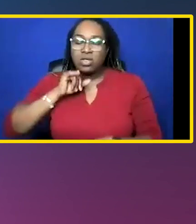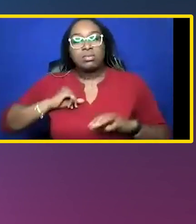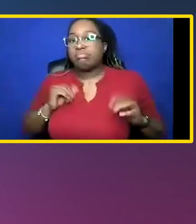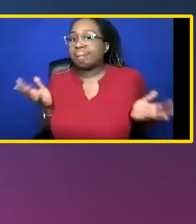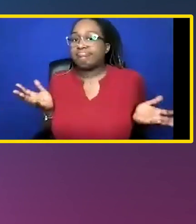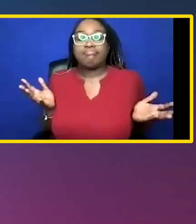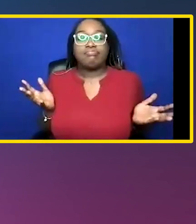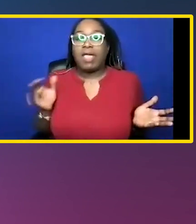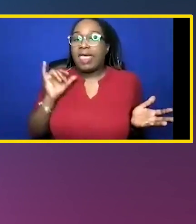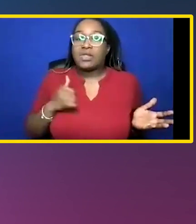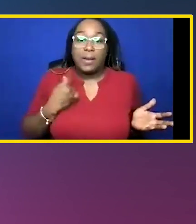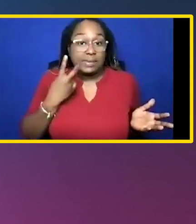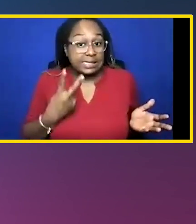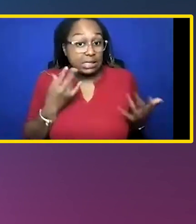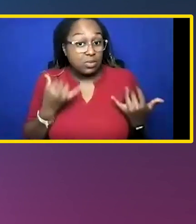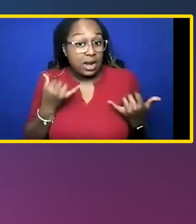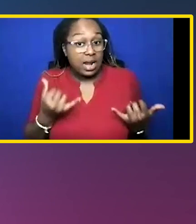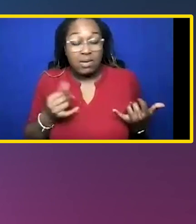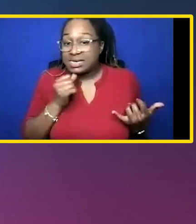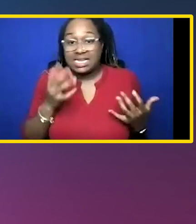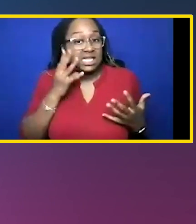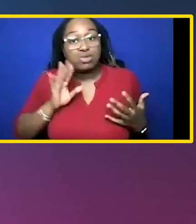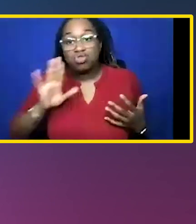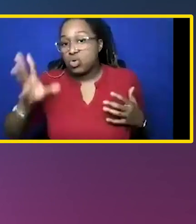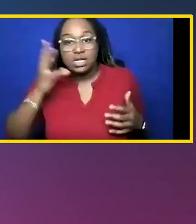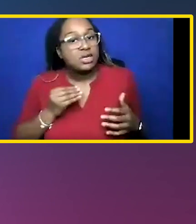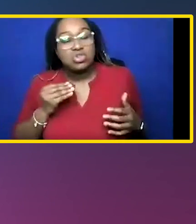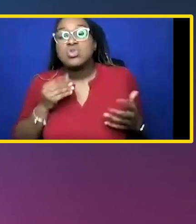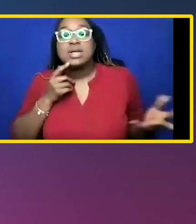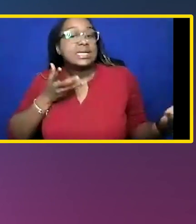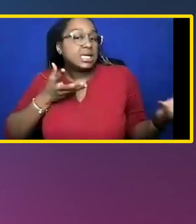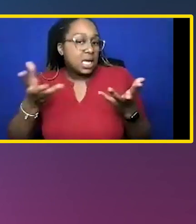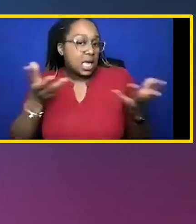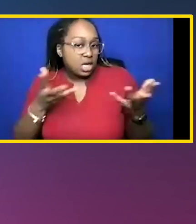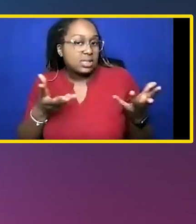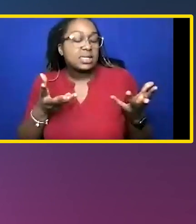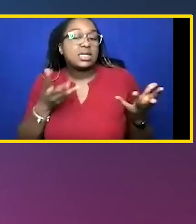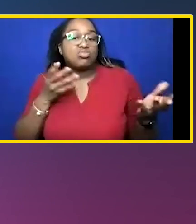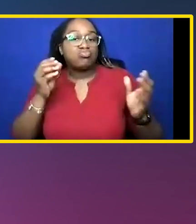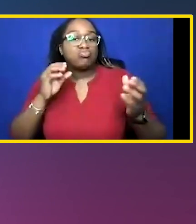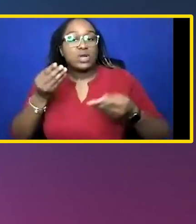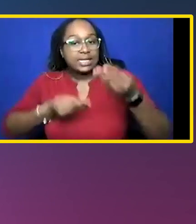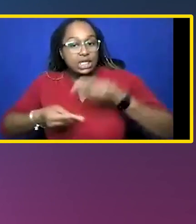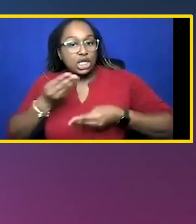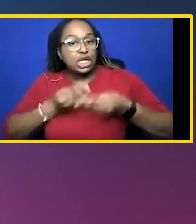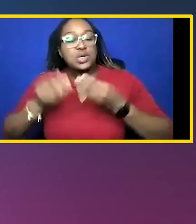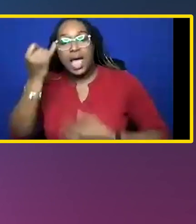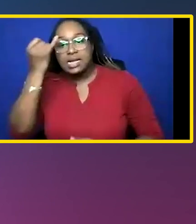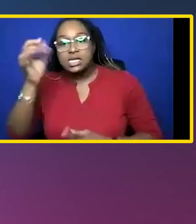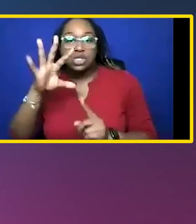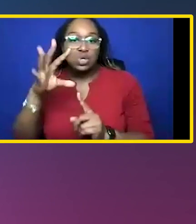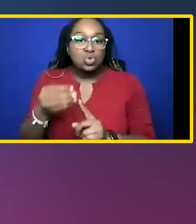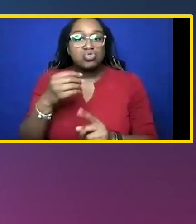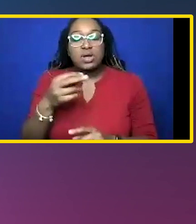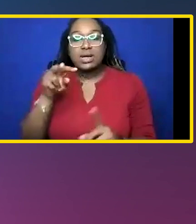hey, this is what I'm seeing right now. I didn't experience what you're seeing. So let's engage in an exchange of ideas and culture where I